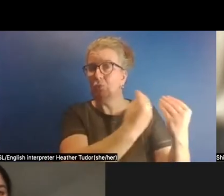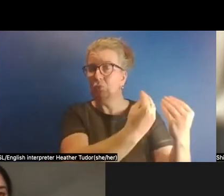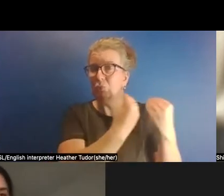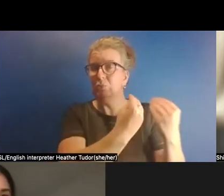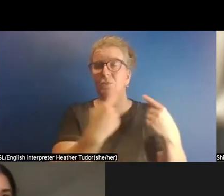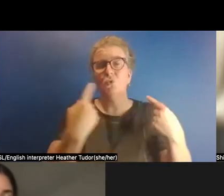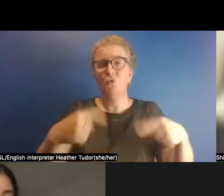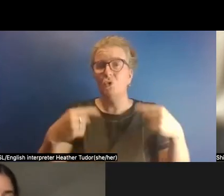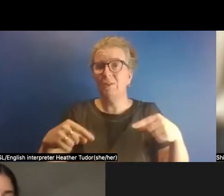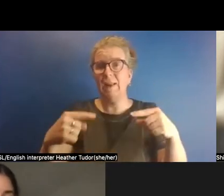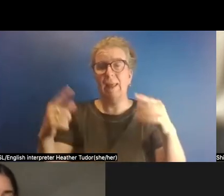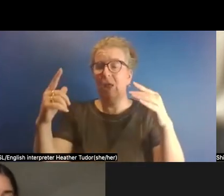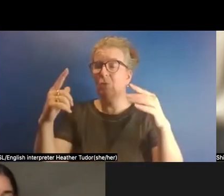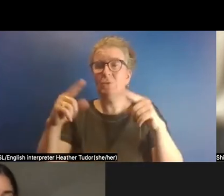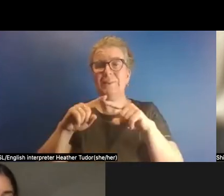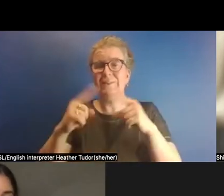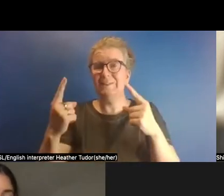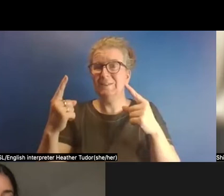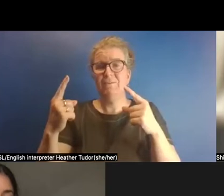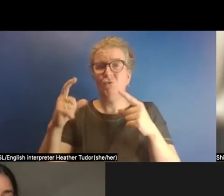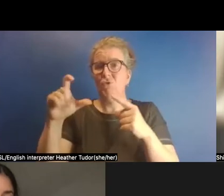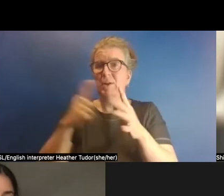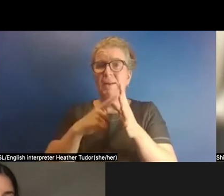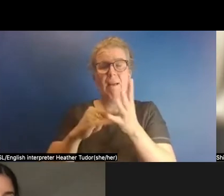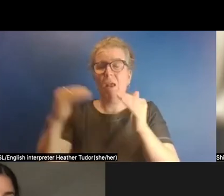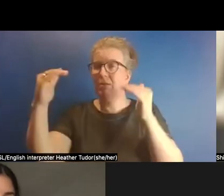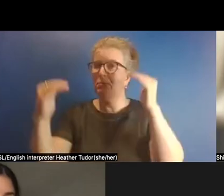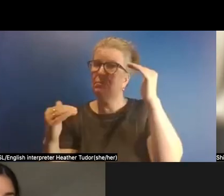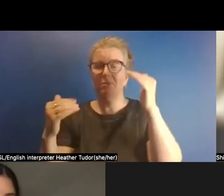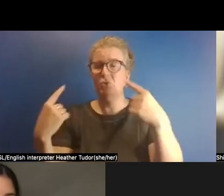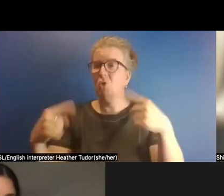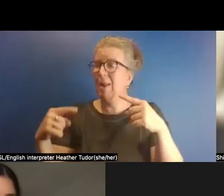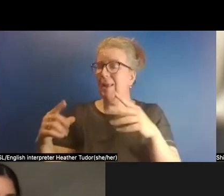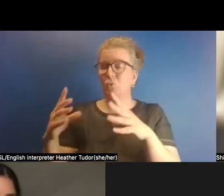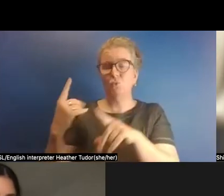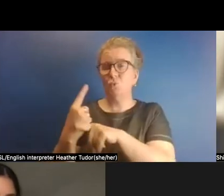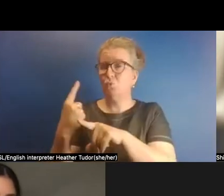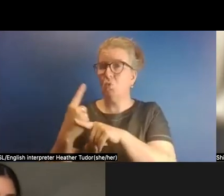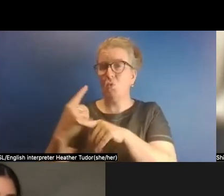the same surname as Karat, and she was saying that how